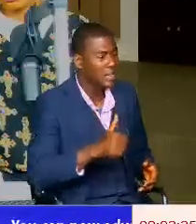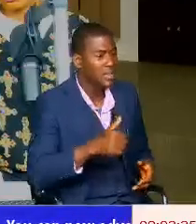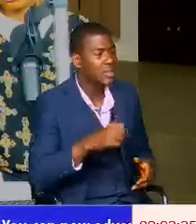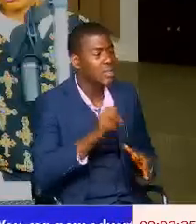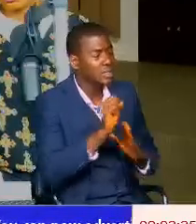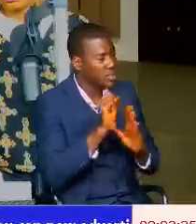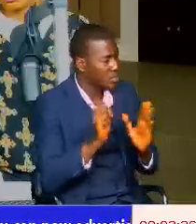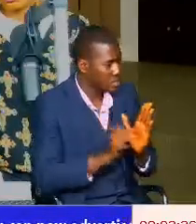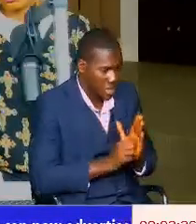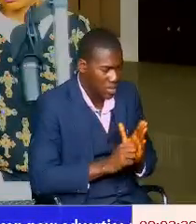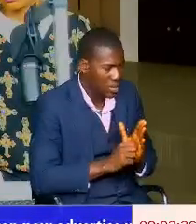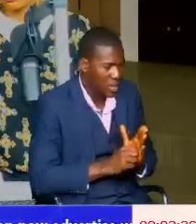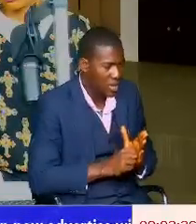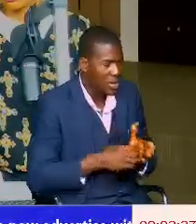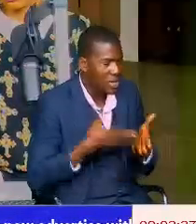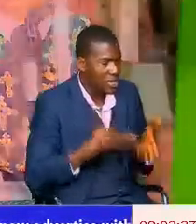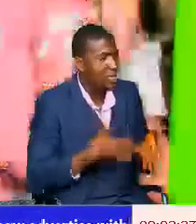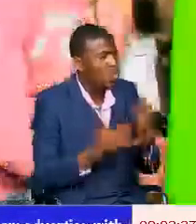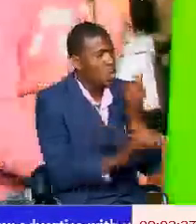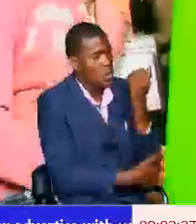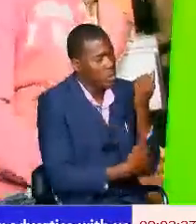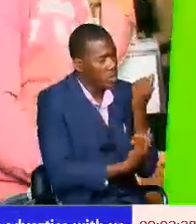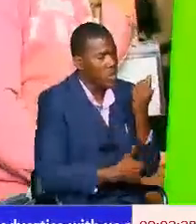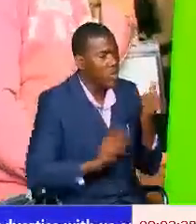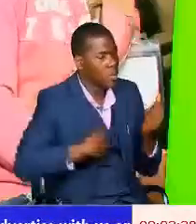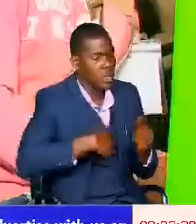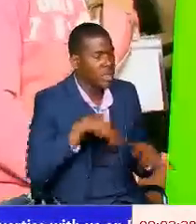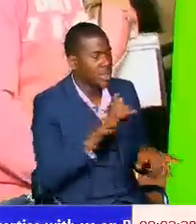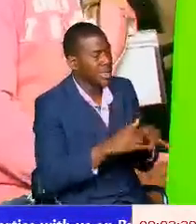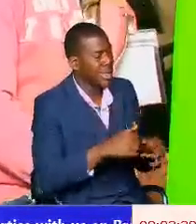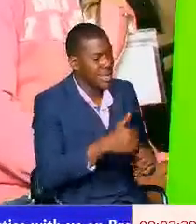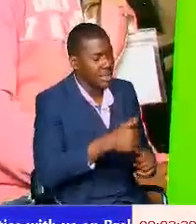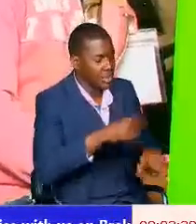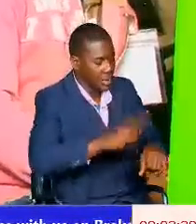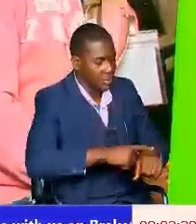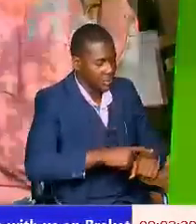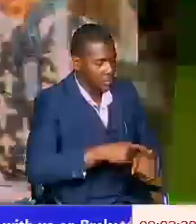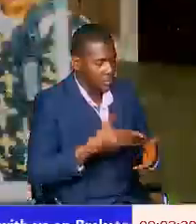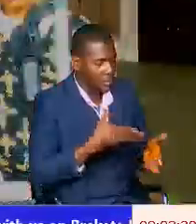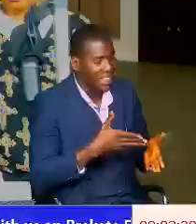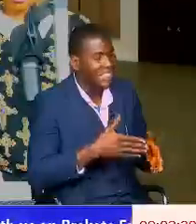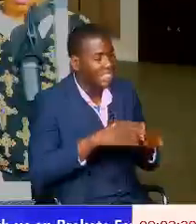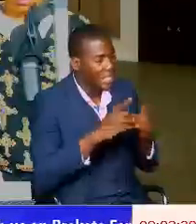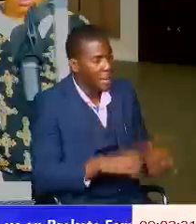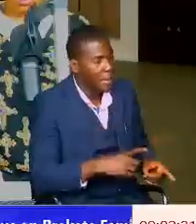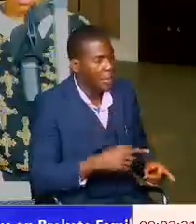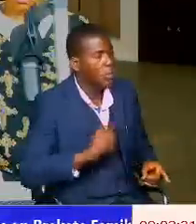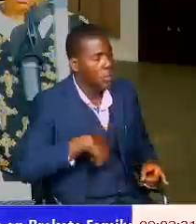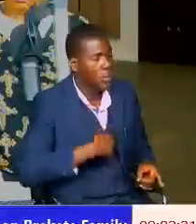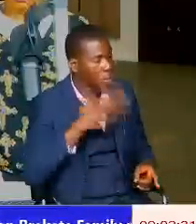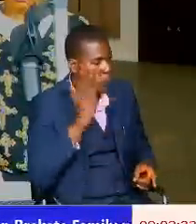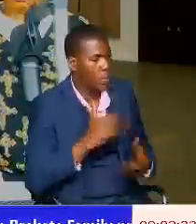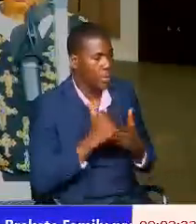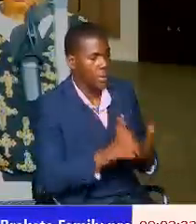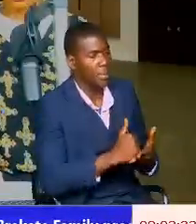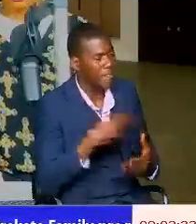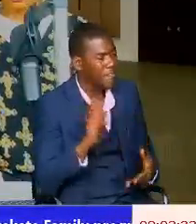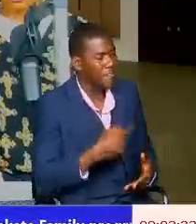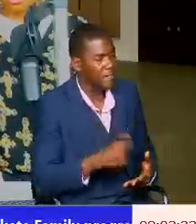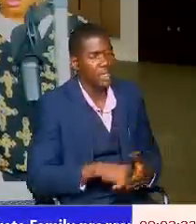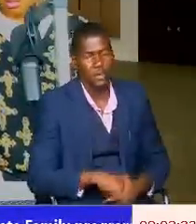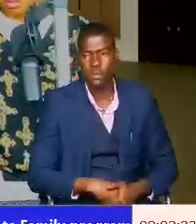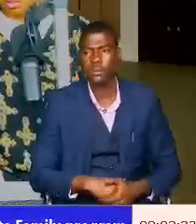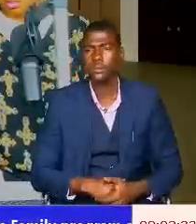not exist. And when things like this happen, it is our responsibility. We will take it up.